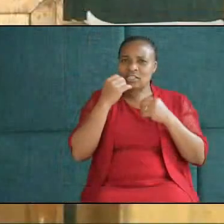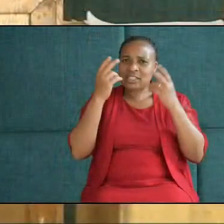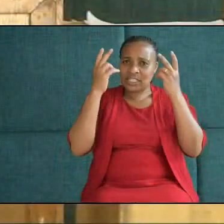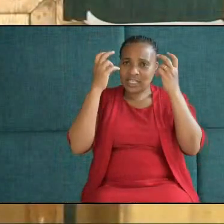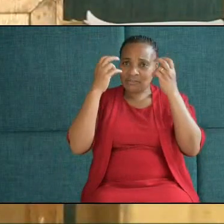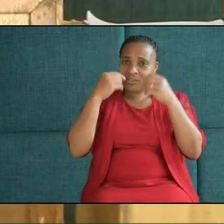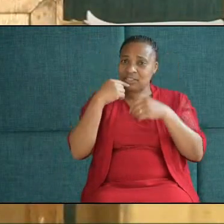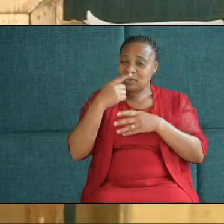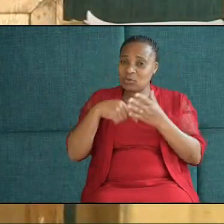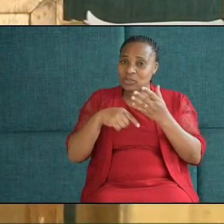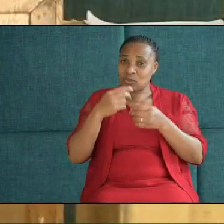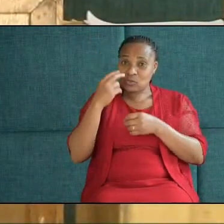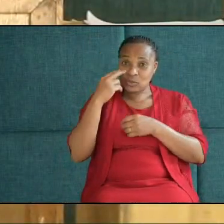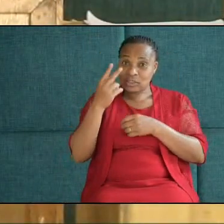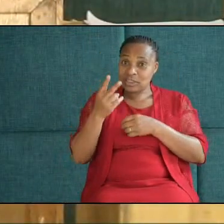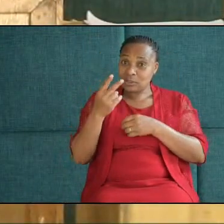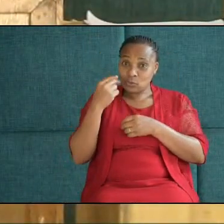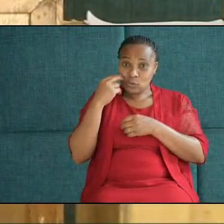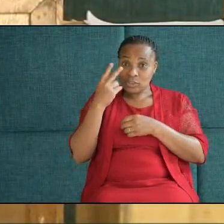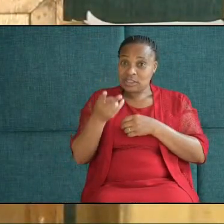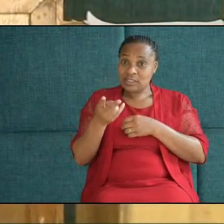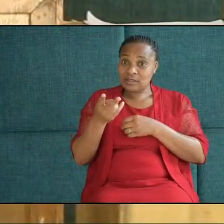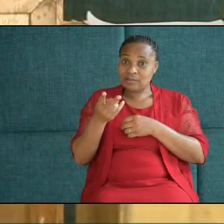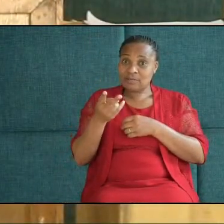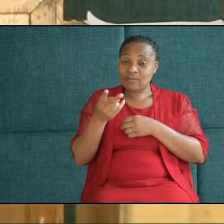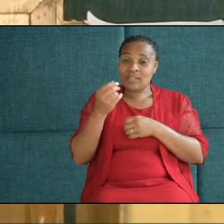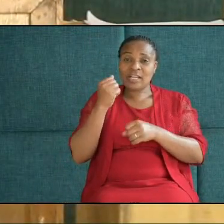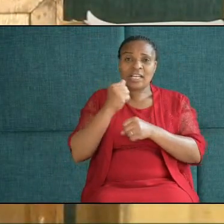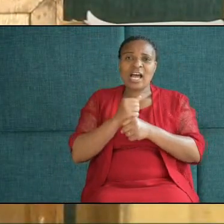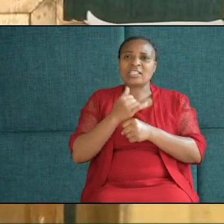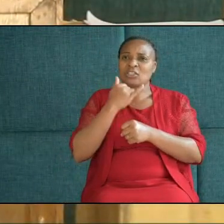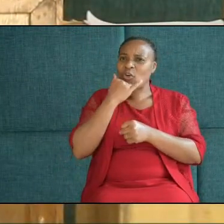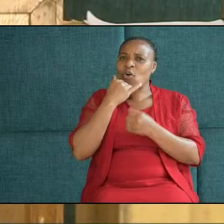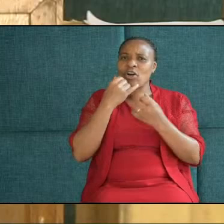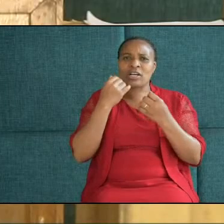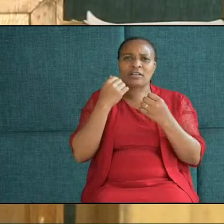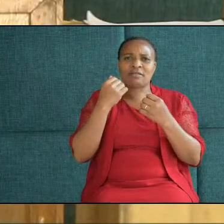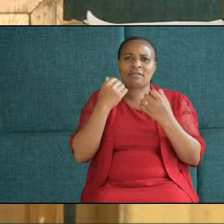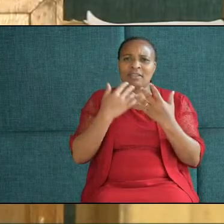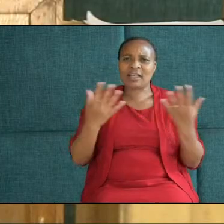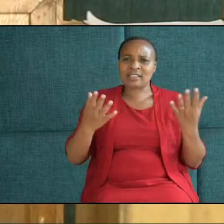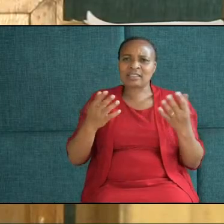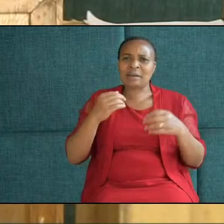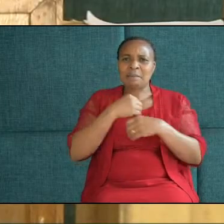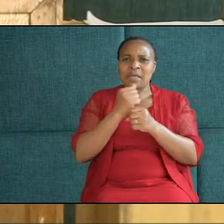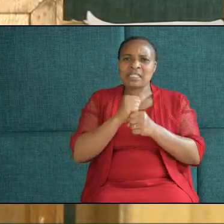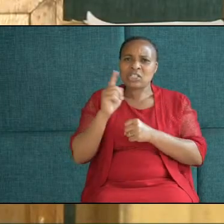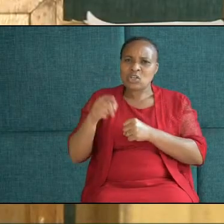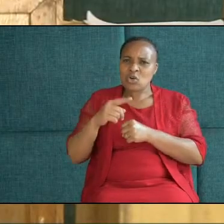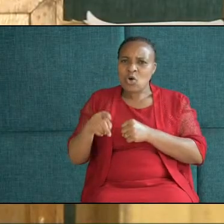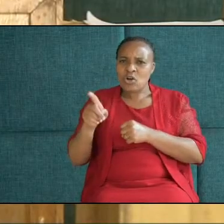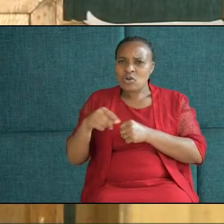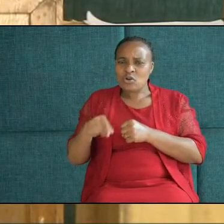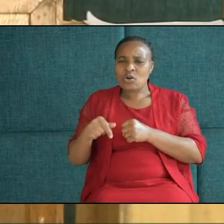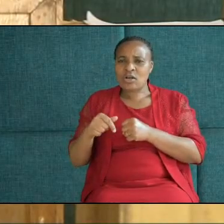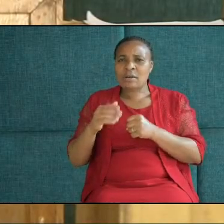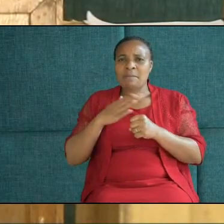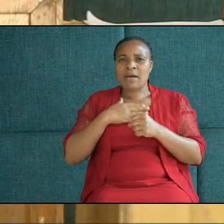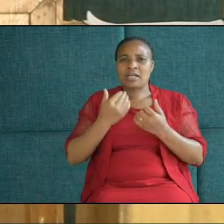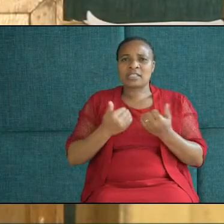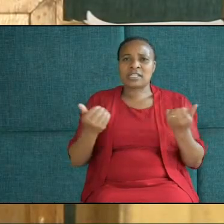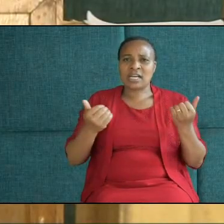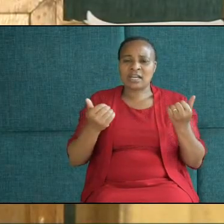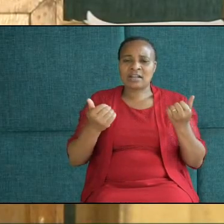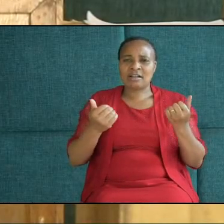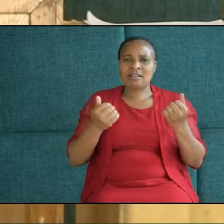says, you see, he does wrong things. He makes mistakes. He is my child. The devil is